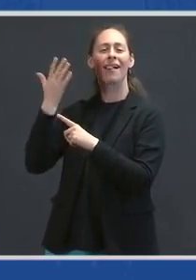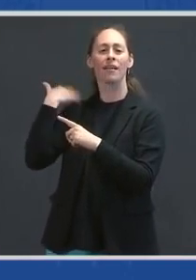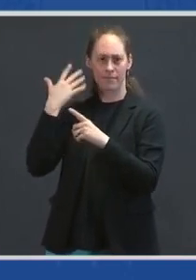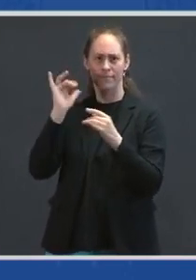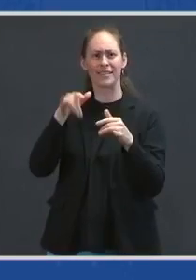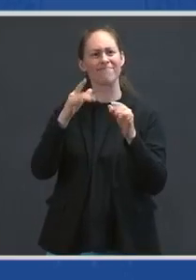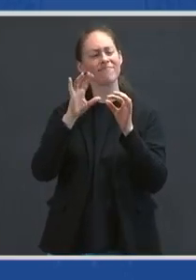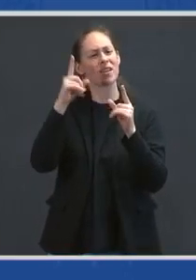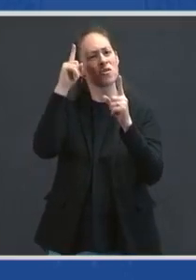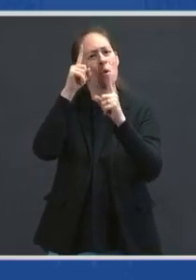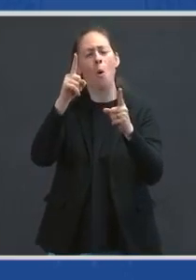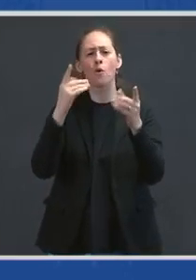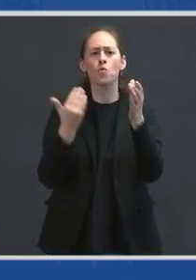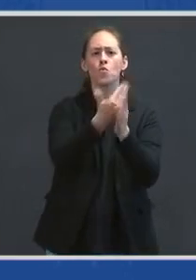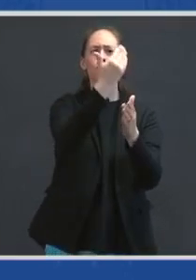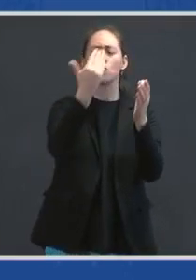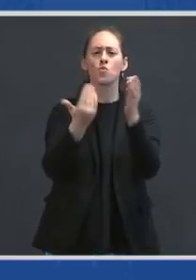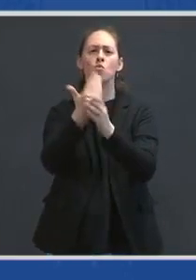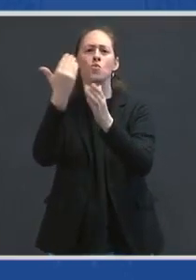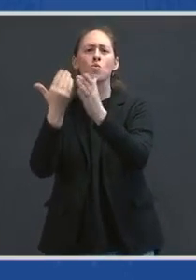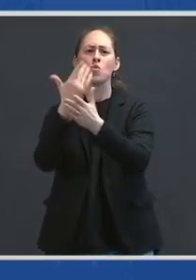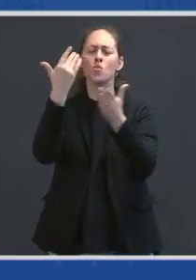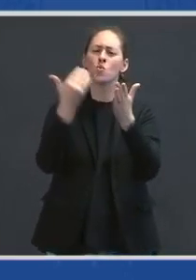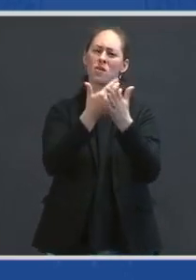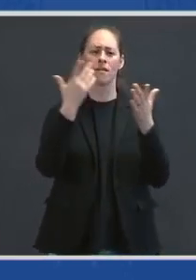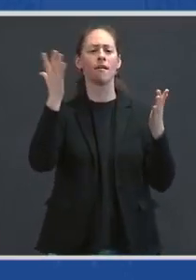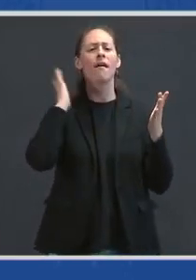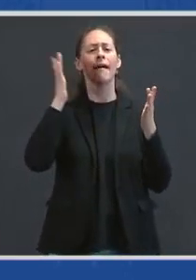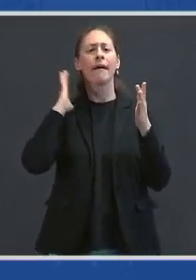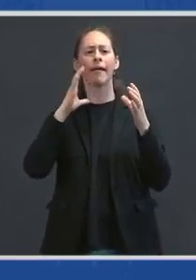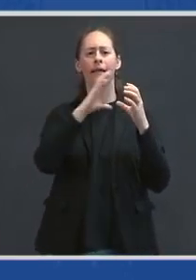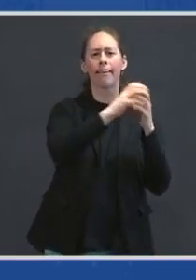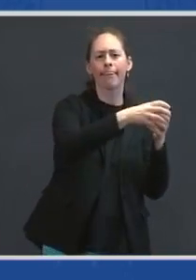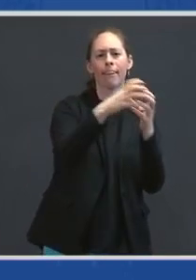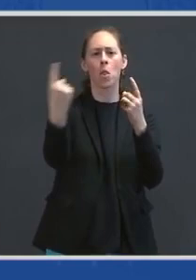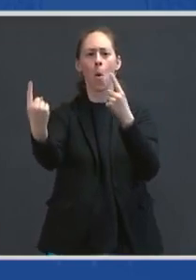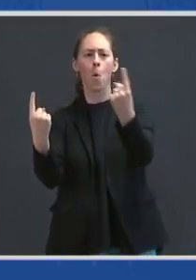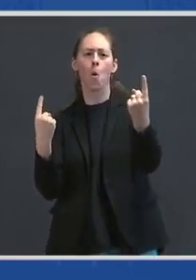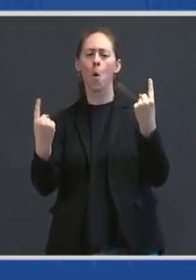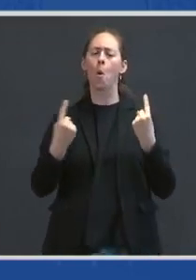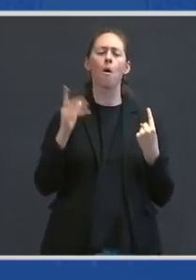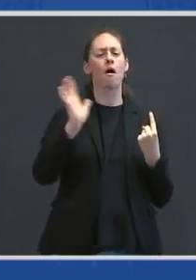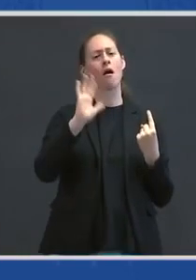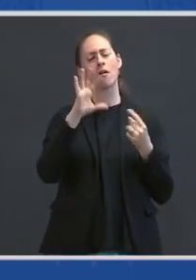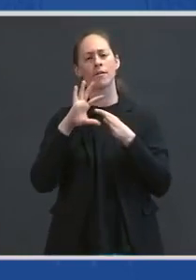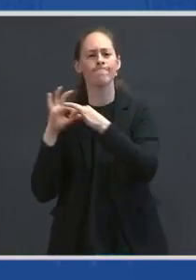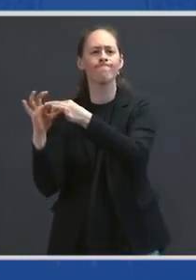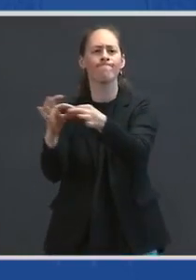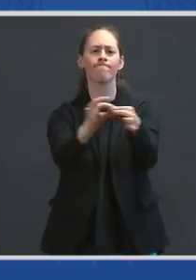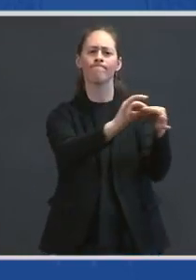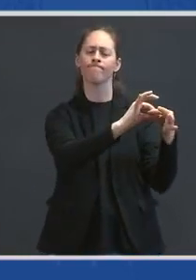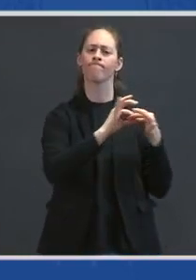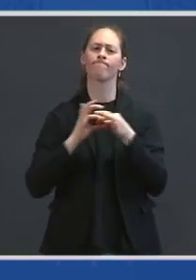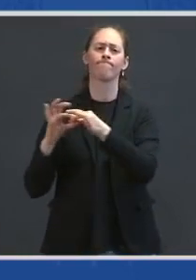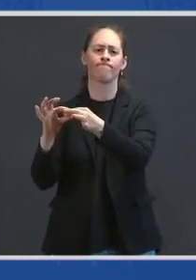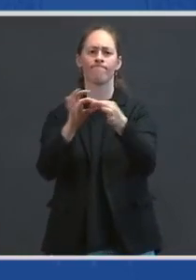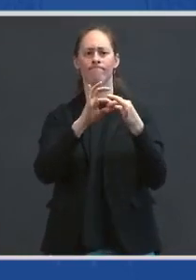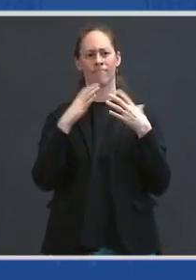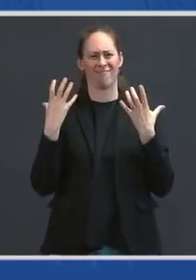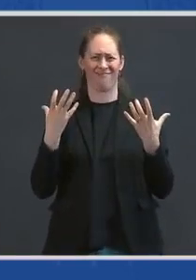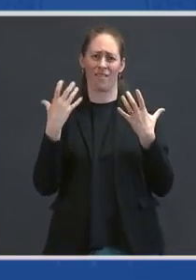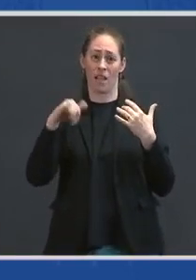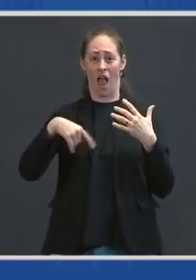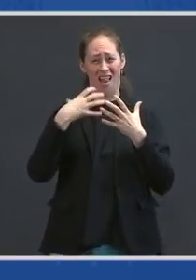progress. There's so much we can do, so much progress within our reach. And that's why